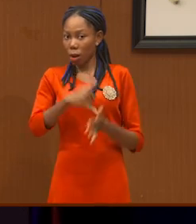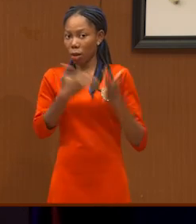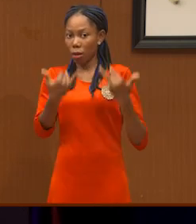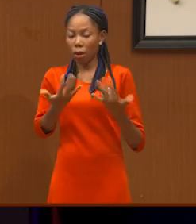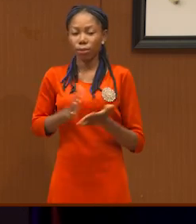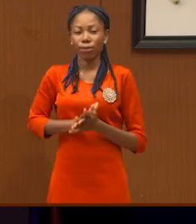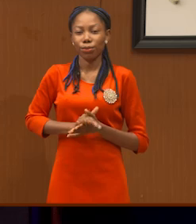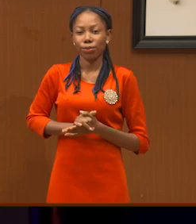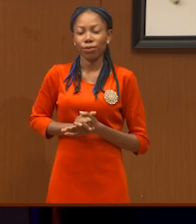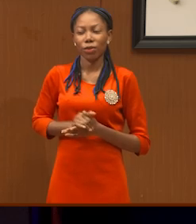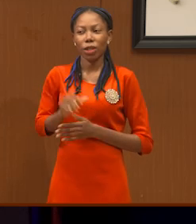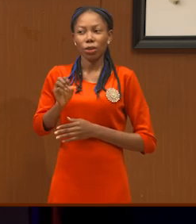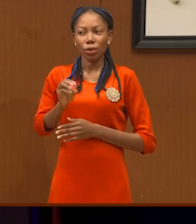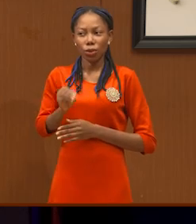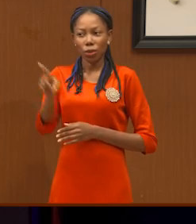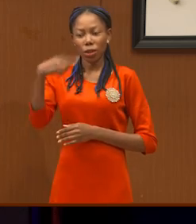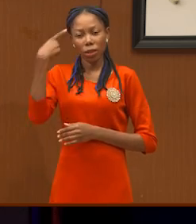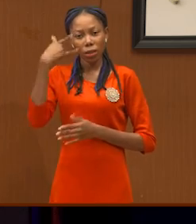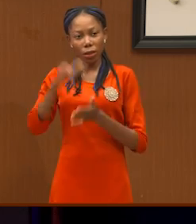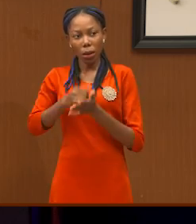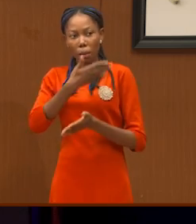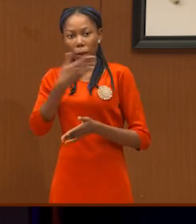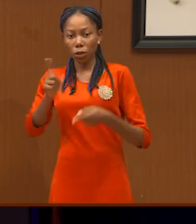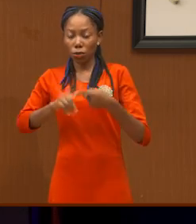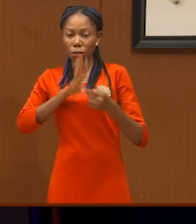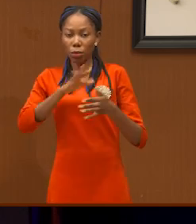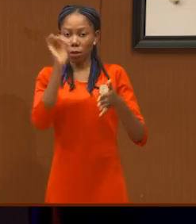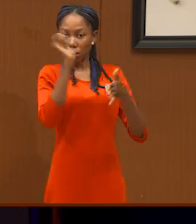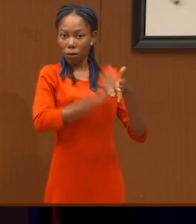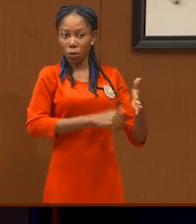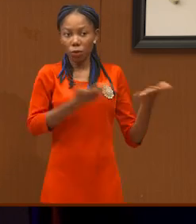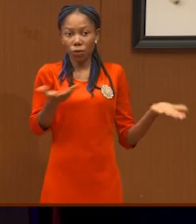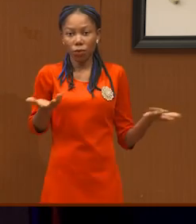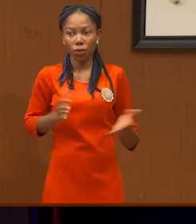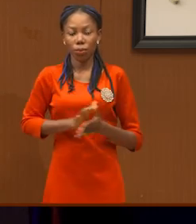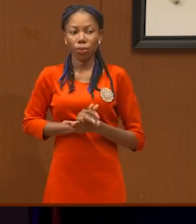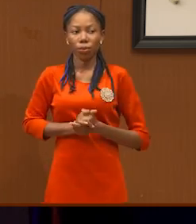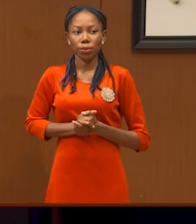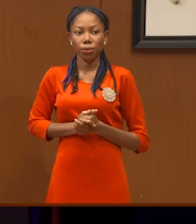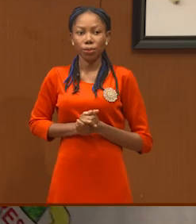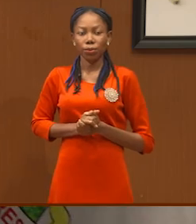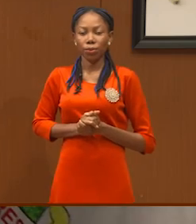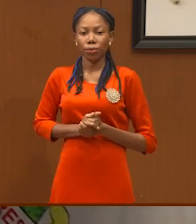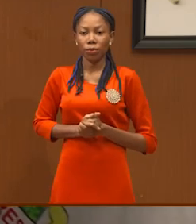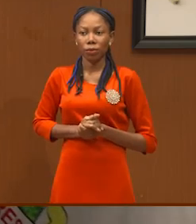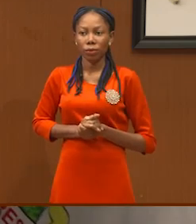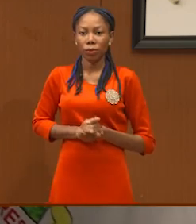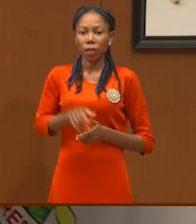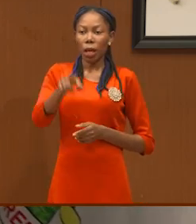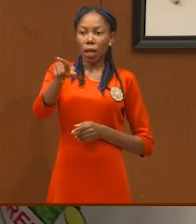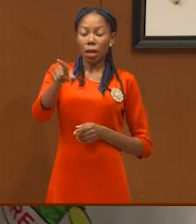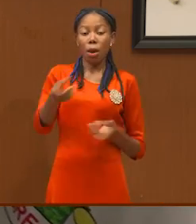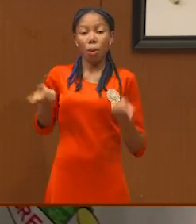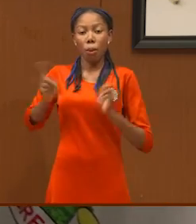So and I guess it should be deducted from the whatever amount I'm owing him. Can I come in, man? When I introduced